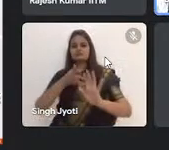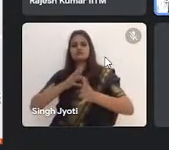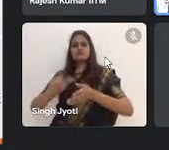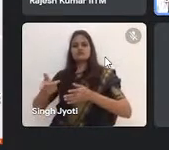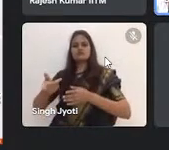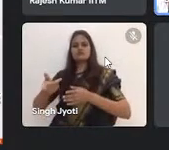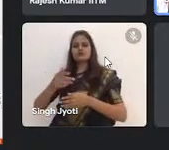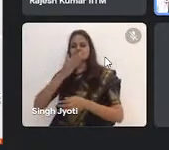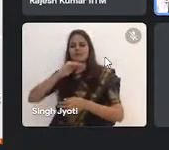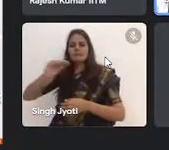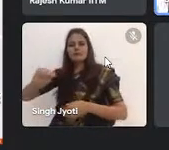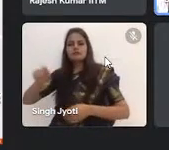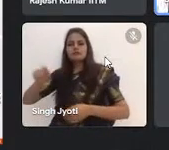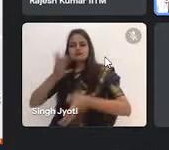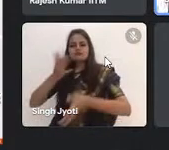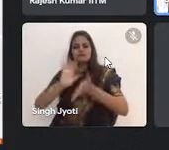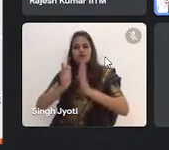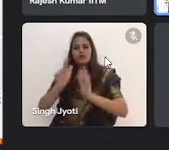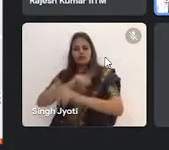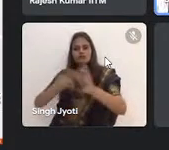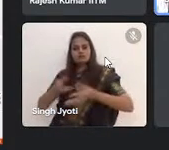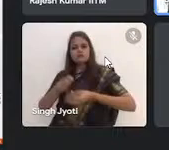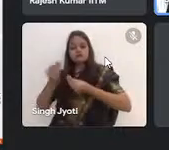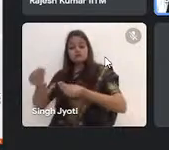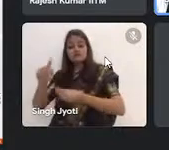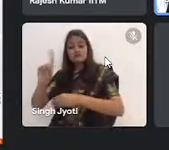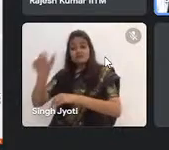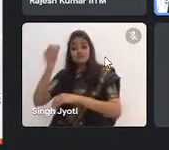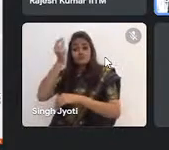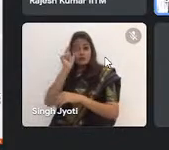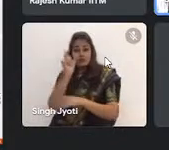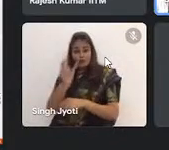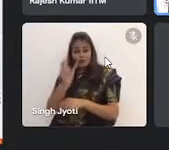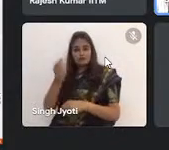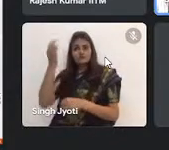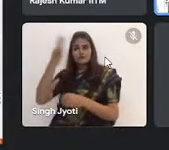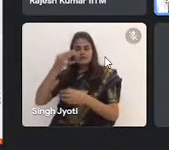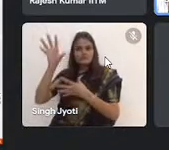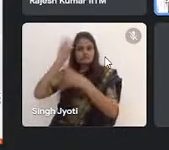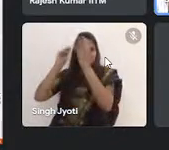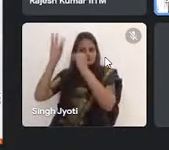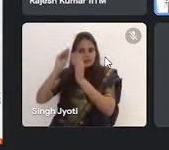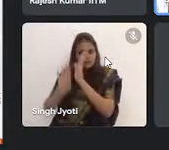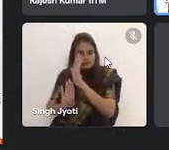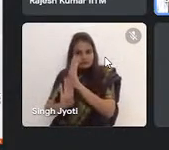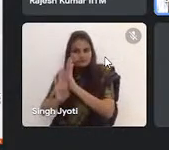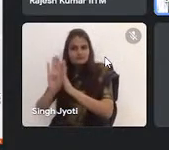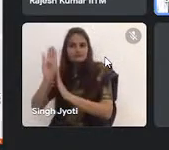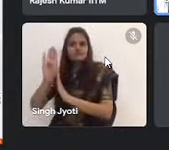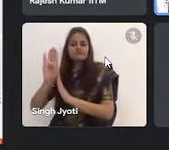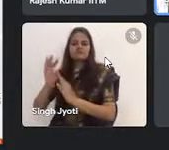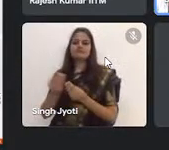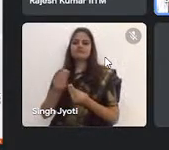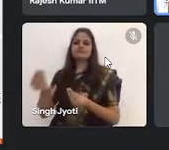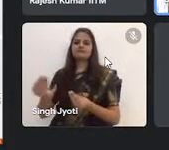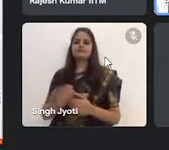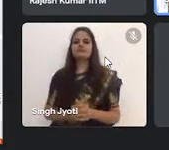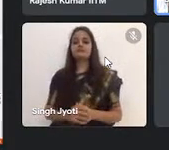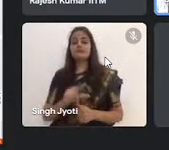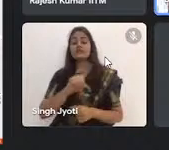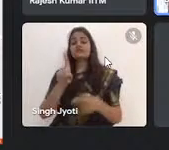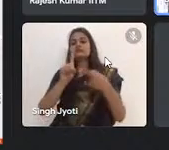enables the development of vocabulary, as well as enhancing communication, of course, and has the